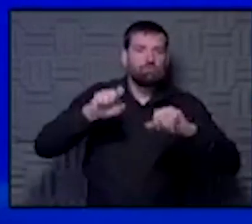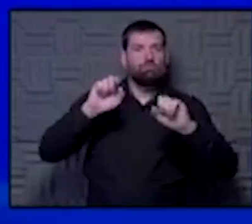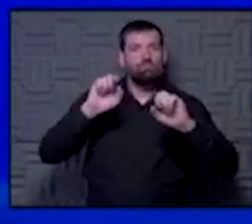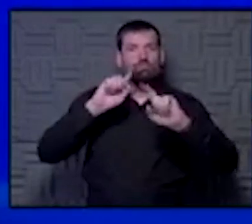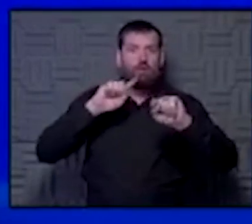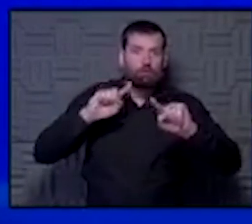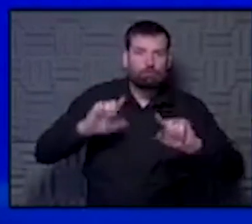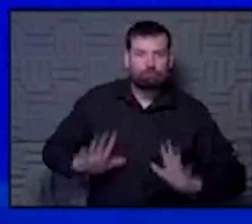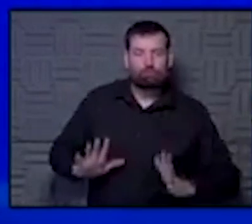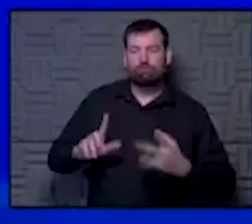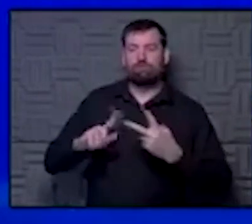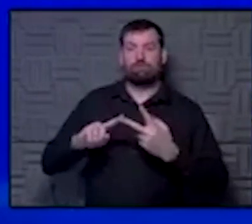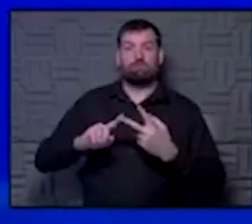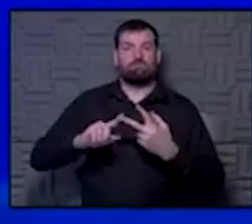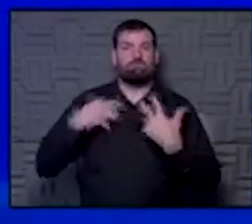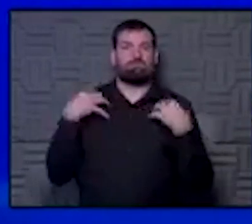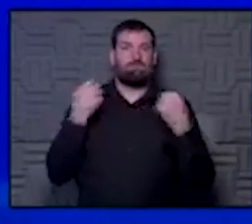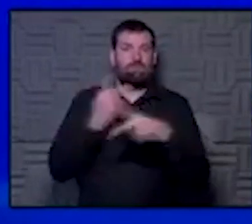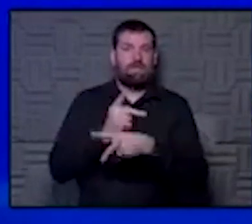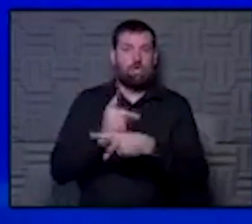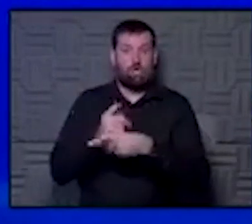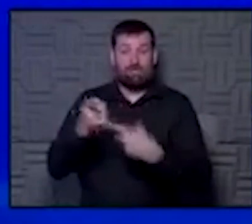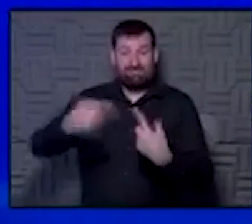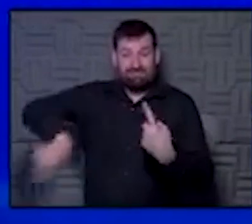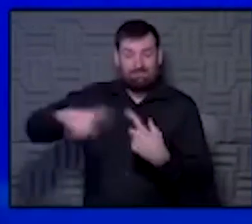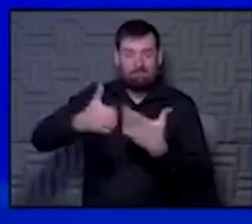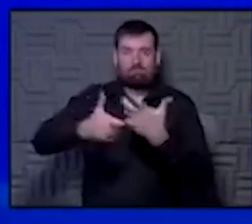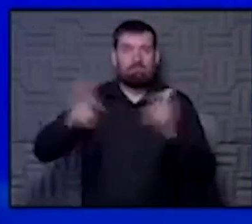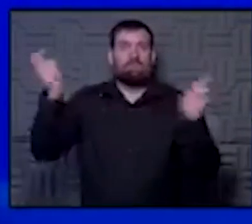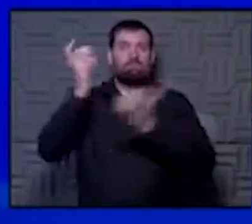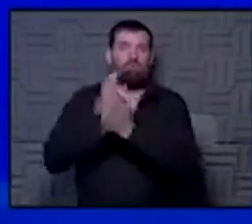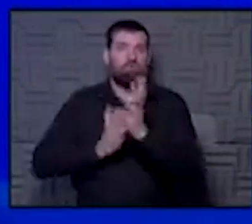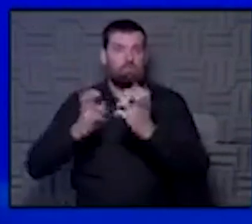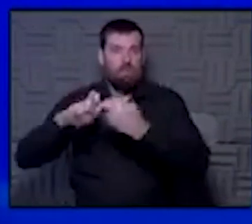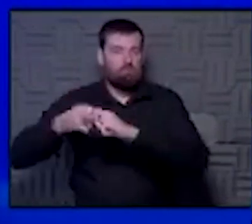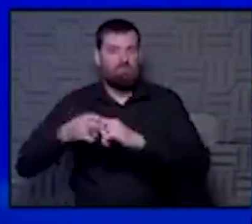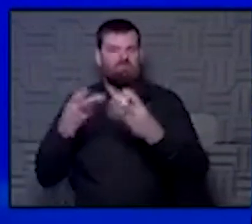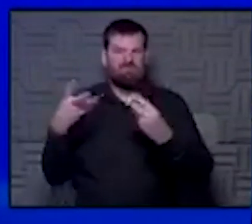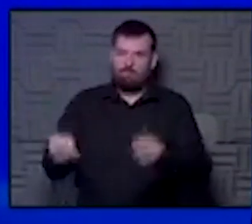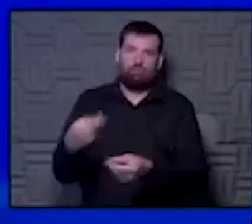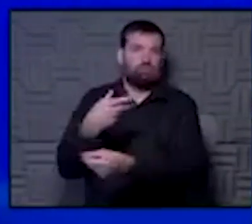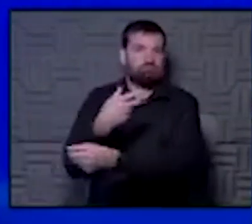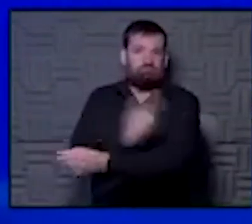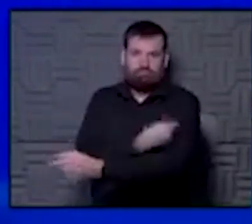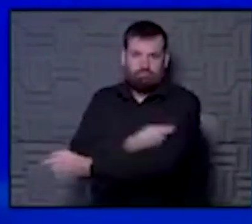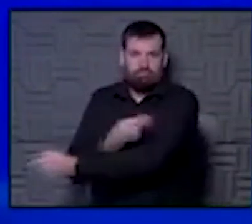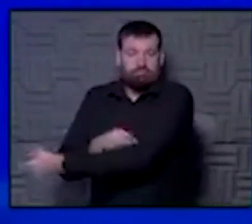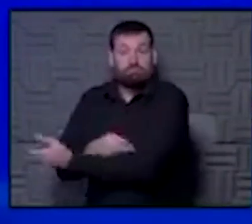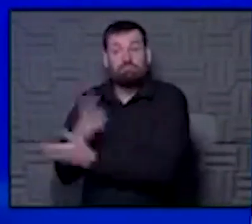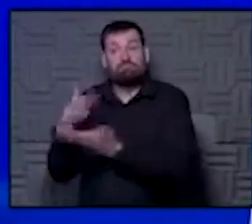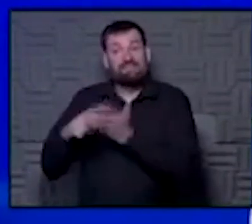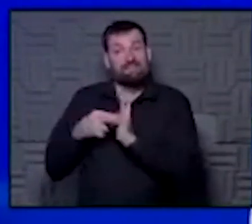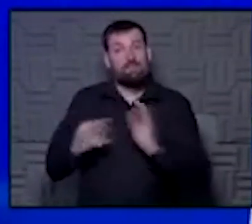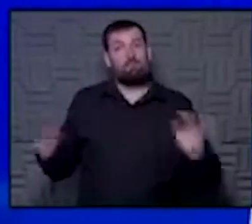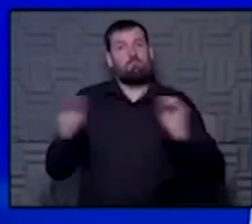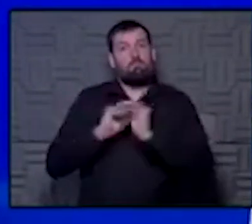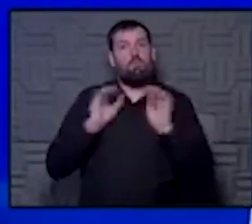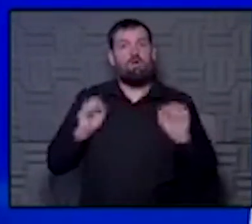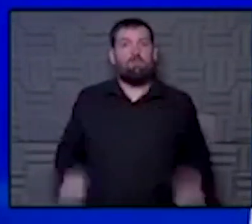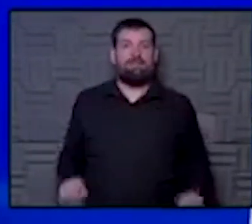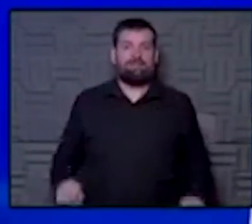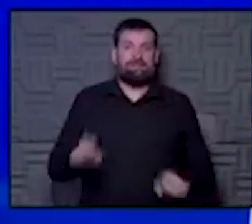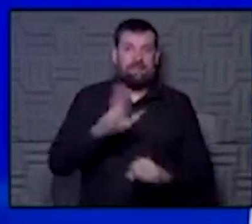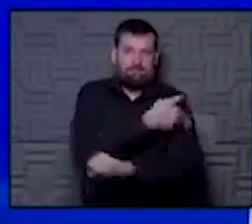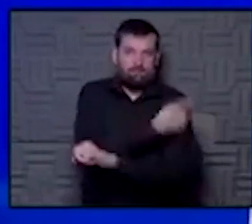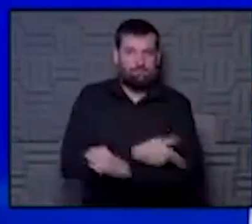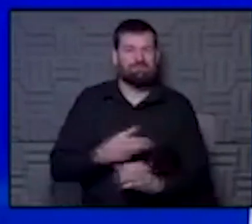workers, we've already just taken care of a significant part of our problem, because by doing that, we actually create more capacity in hospitals because people